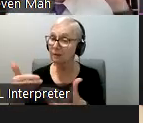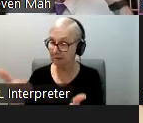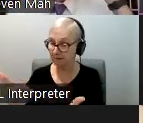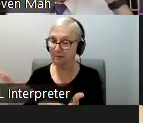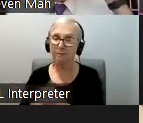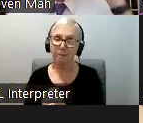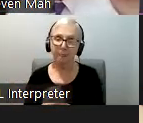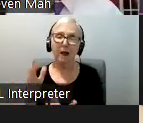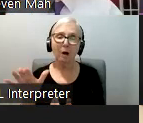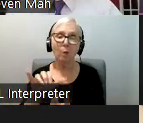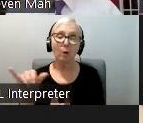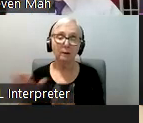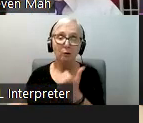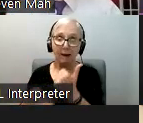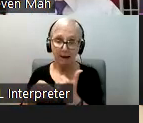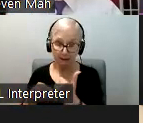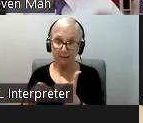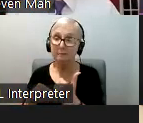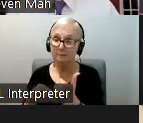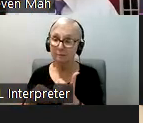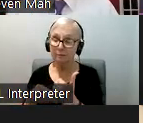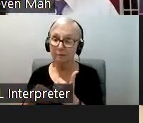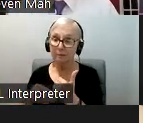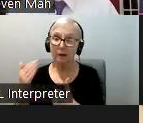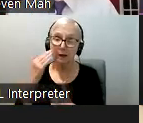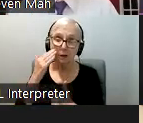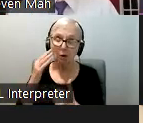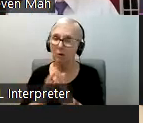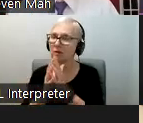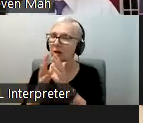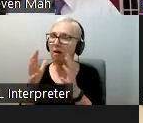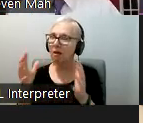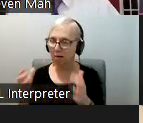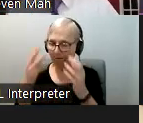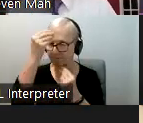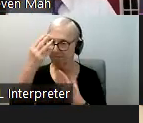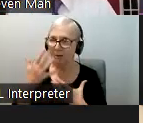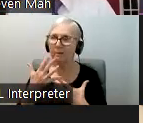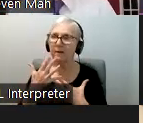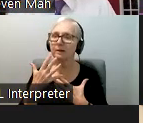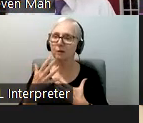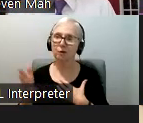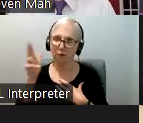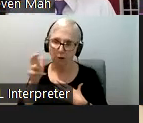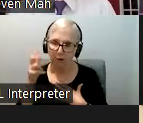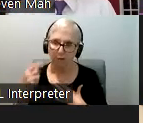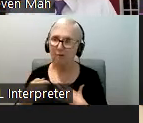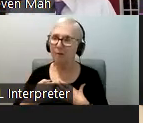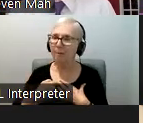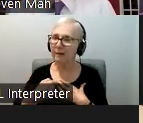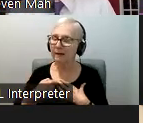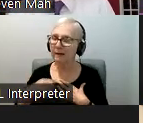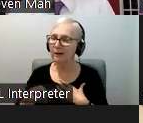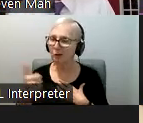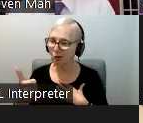also add that I know there's a lot of information here today. You've gotten to hear from me, you've gotten to hear from your